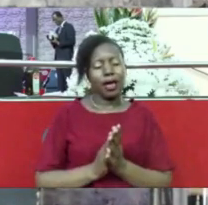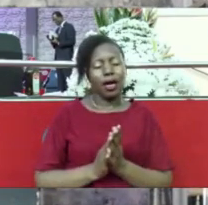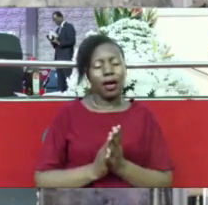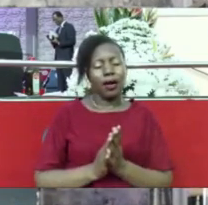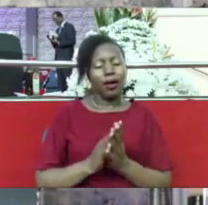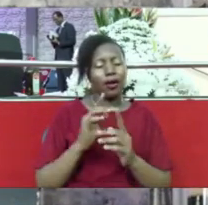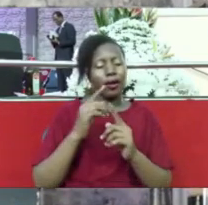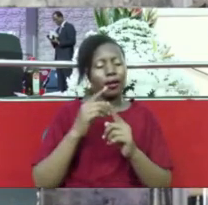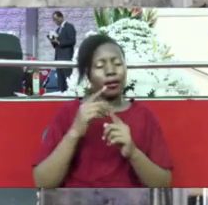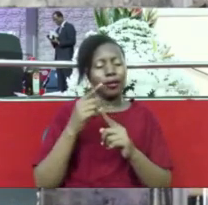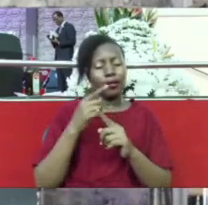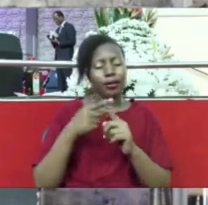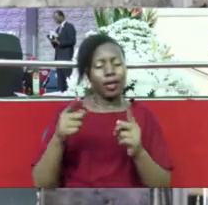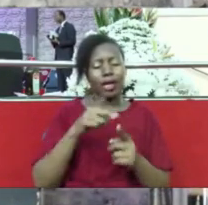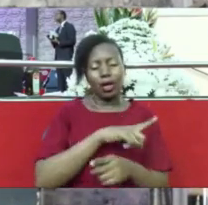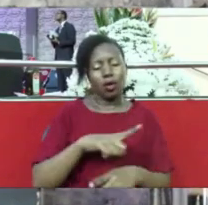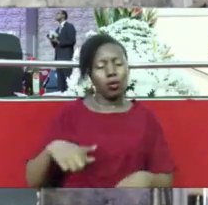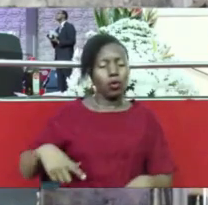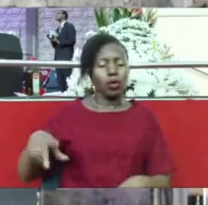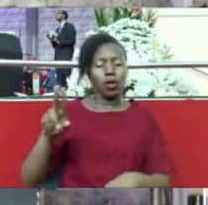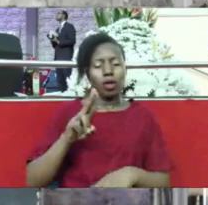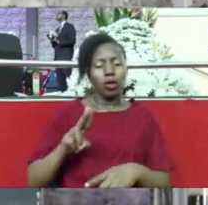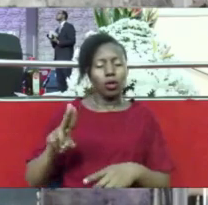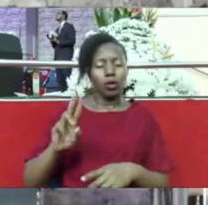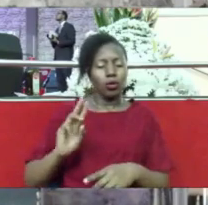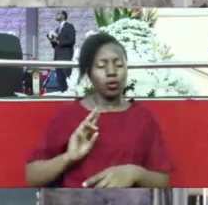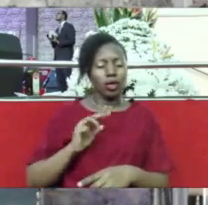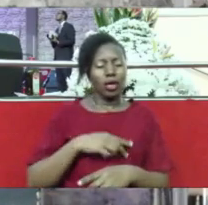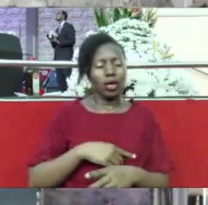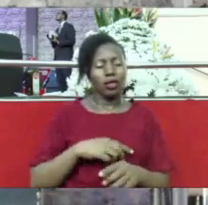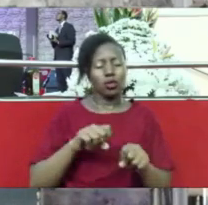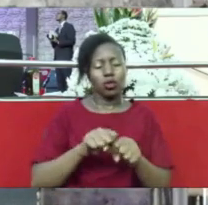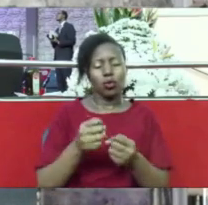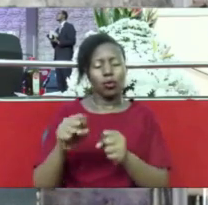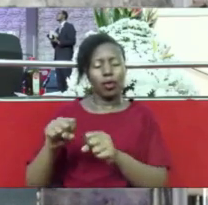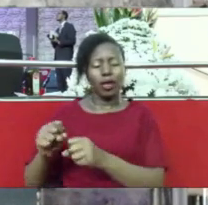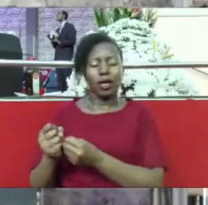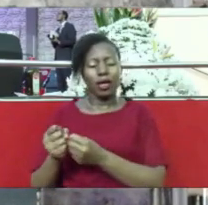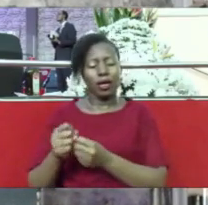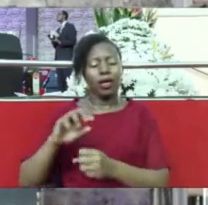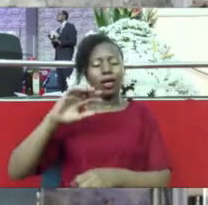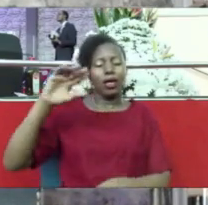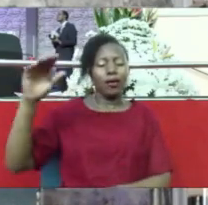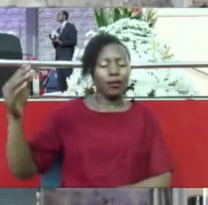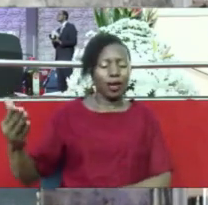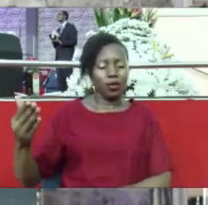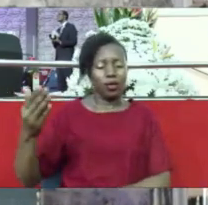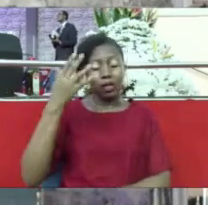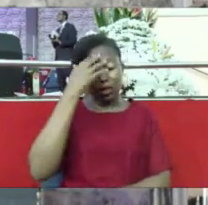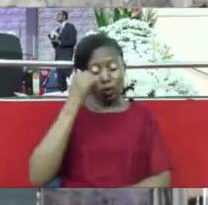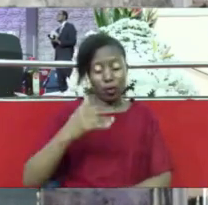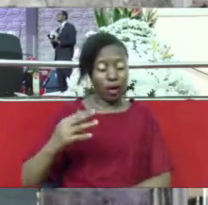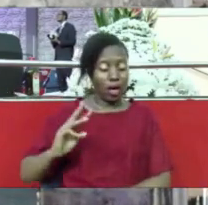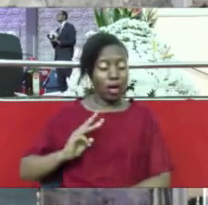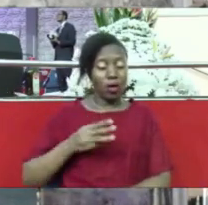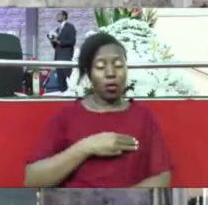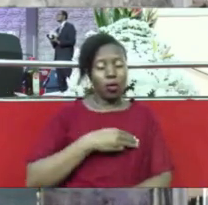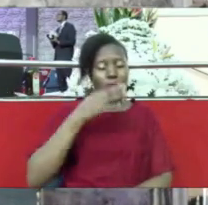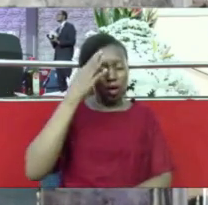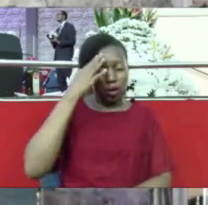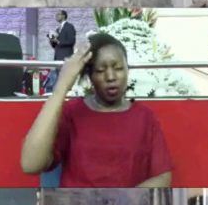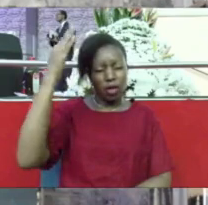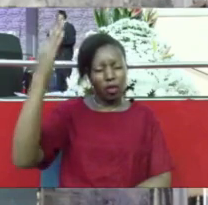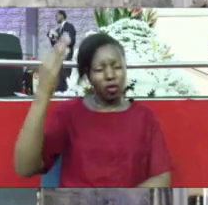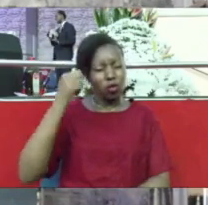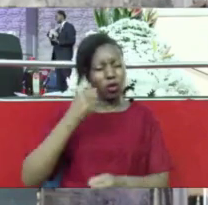mountains. Tutumie ili uweze kuyayusha milima. Because we know it is you that is doing the work. Najua ni kwamba wewe ambaye unayefanya kazi. For we cannot